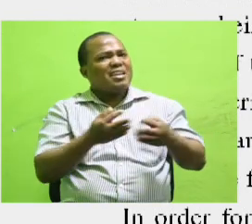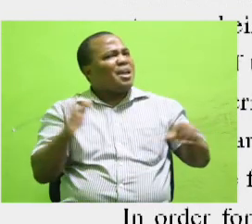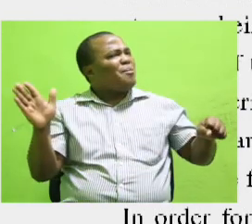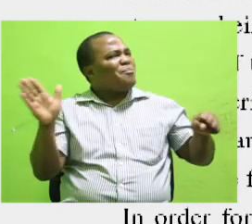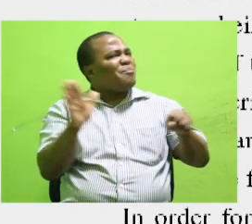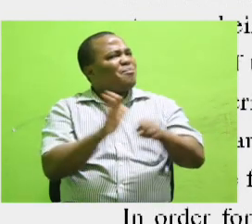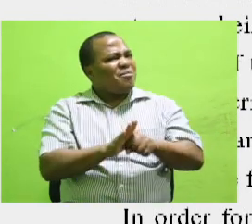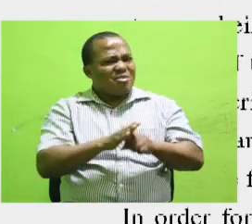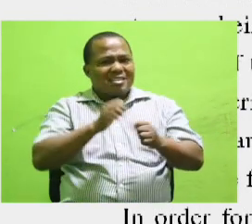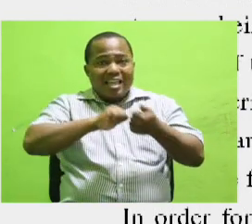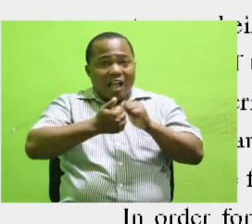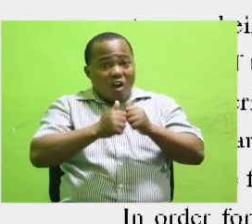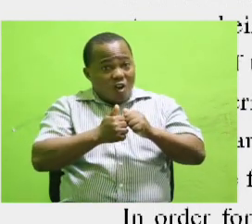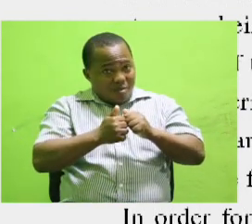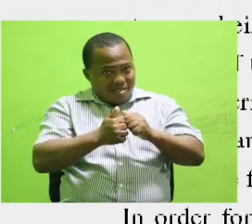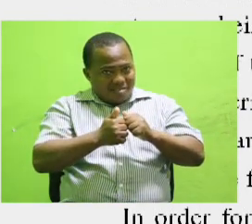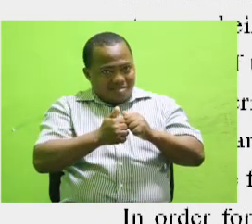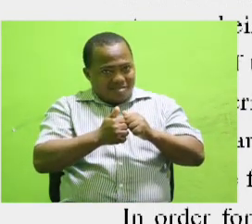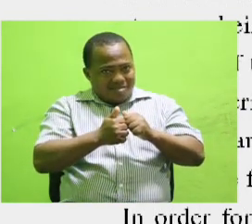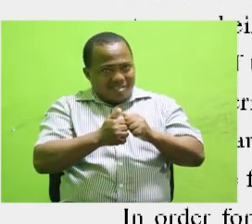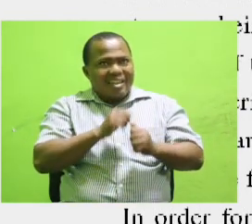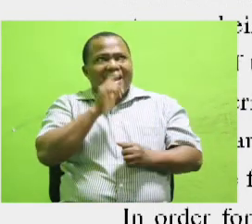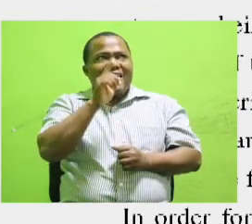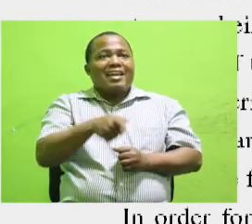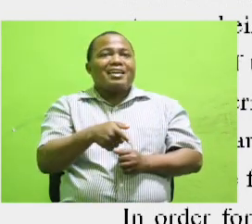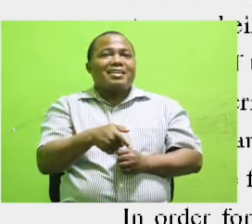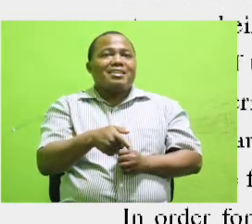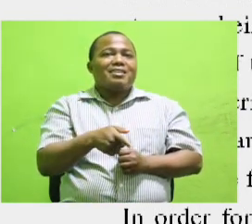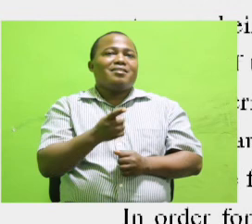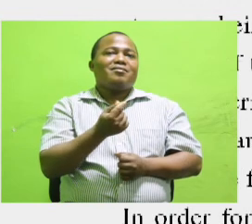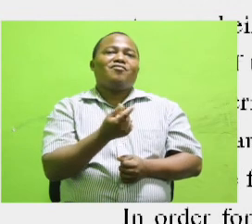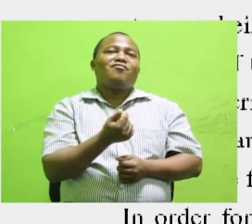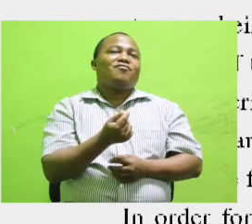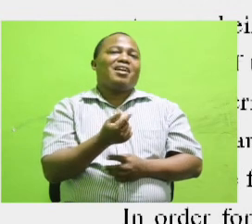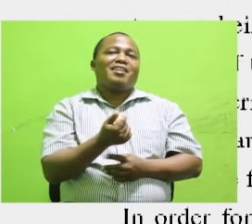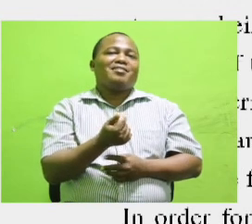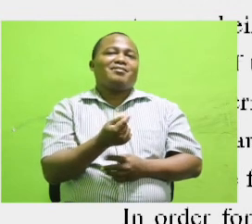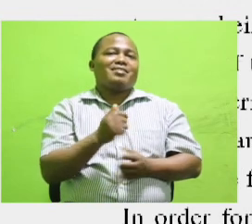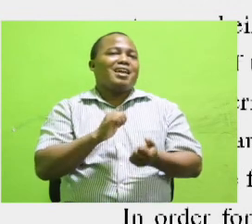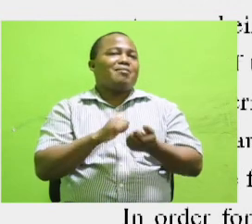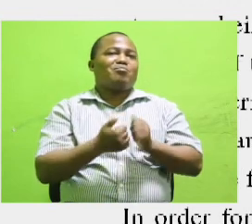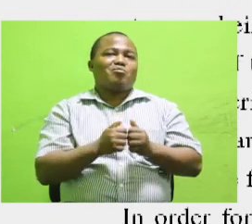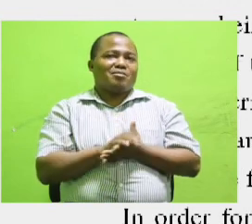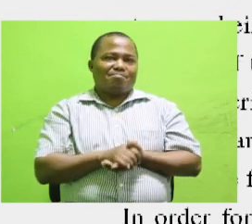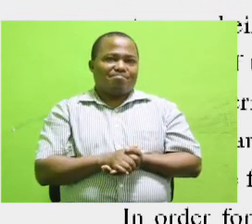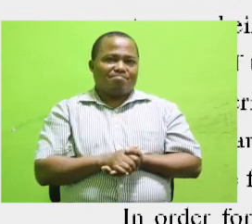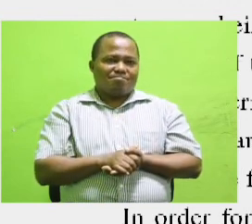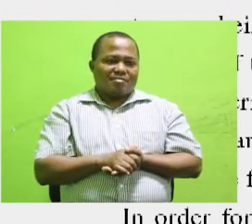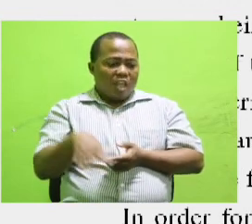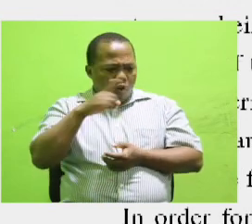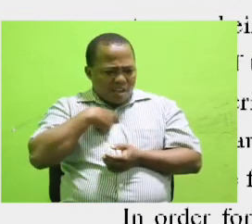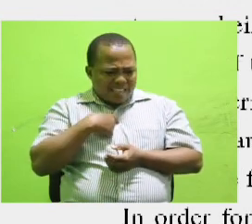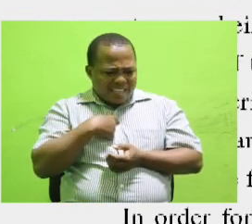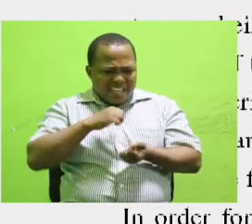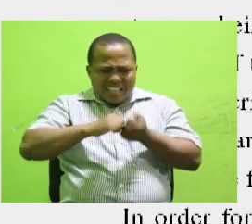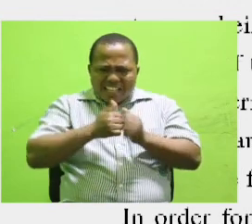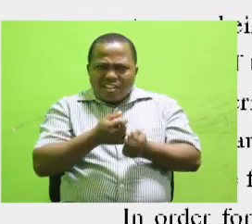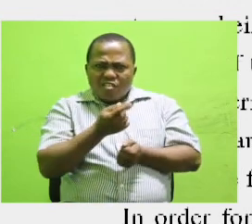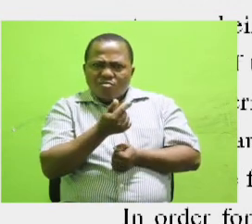common problem is financial problems. Why should I say financial